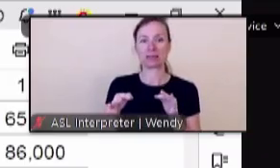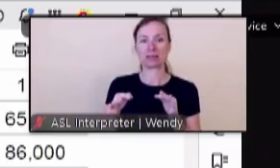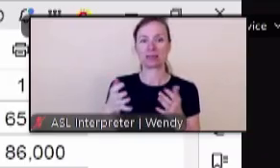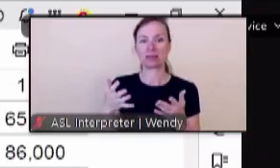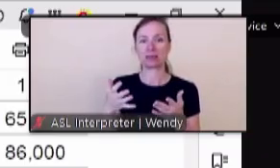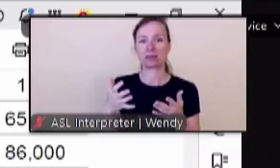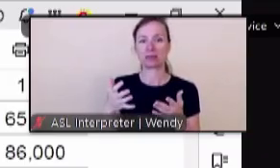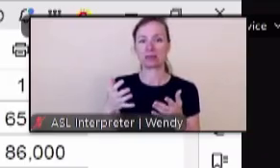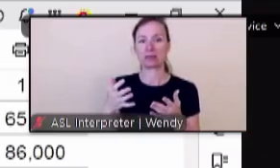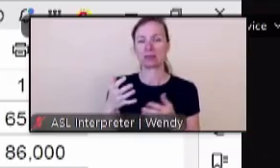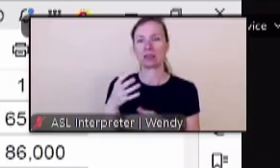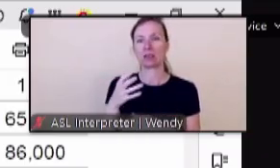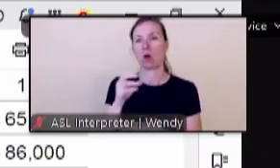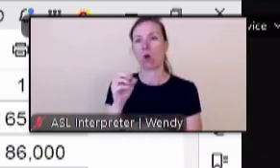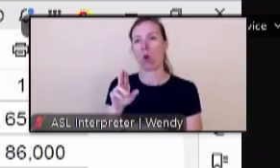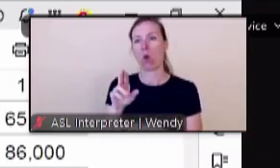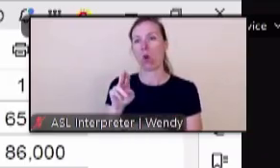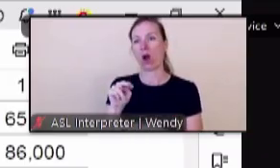entities that